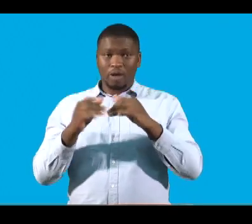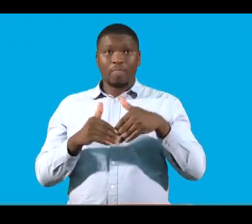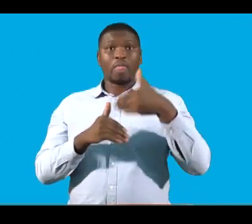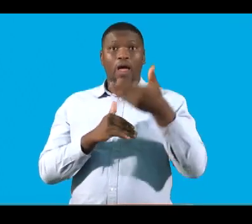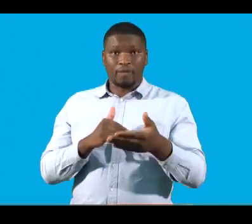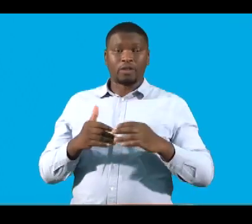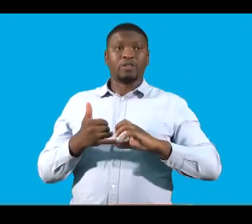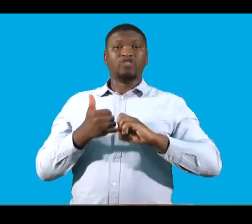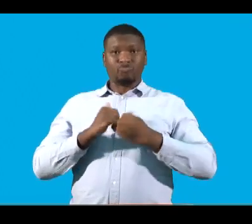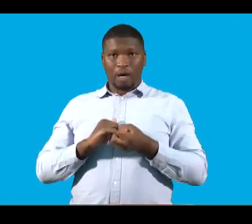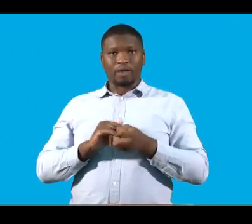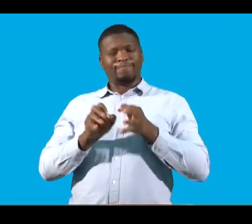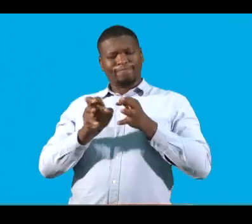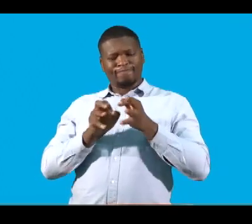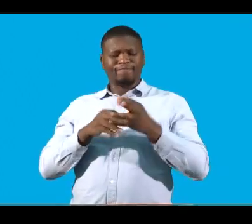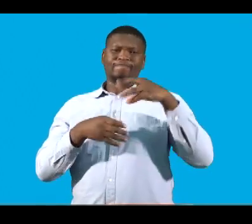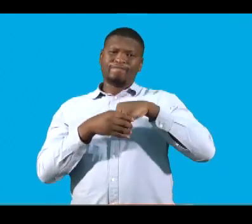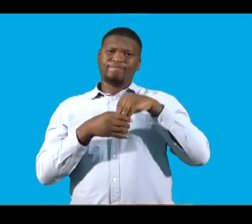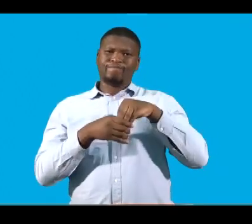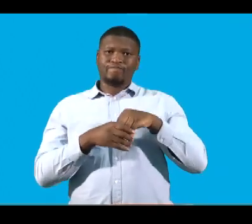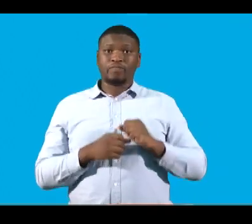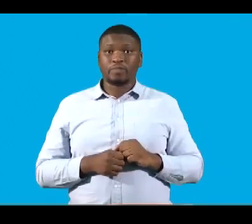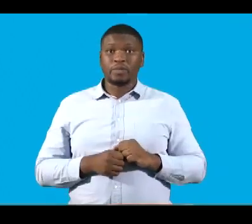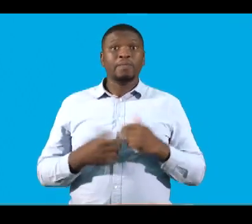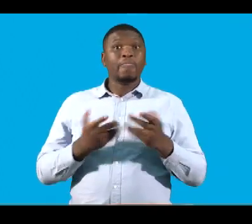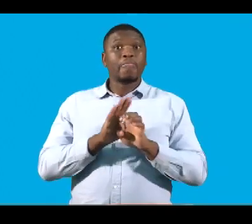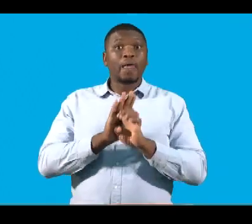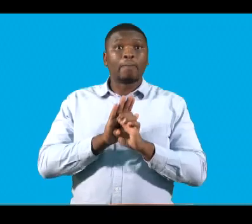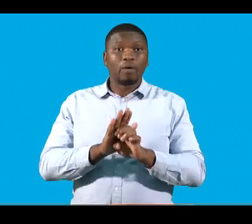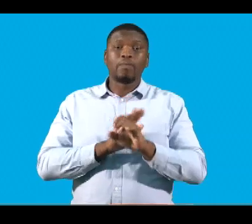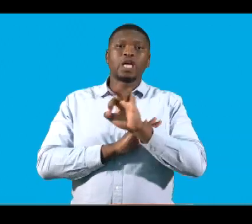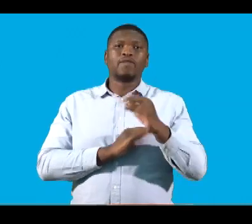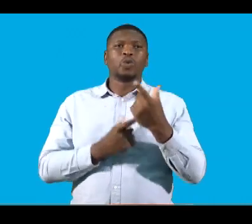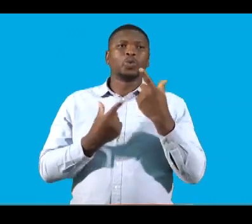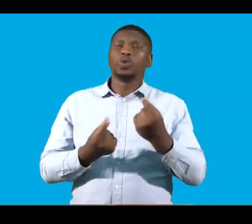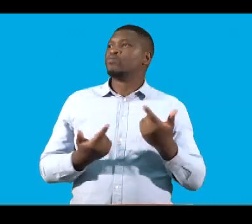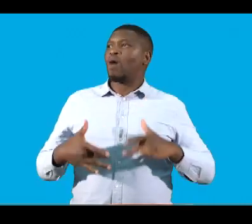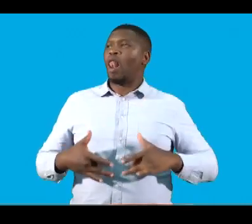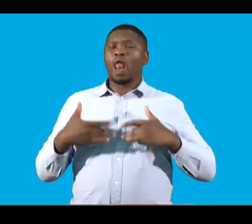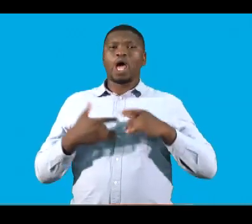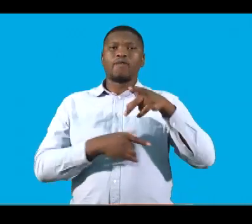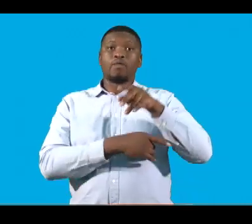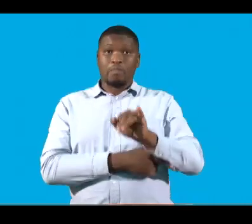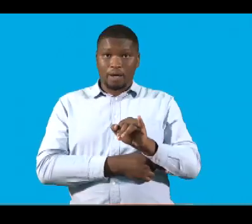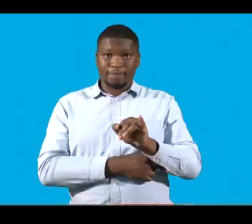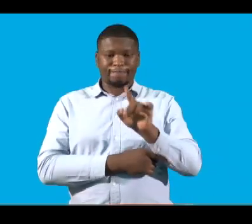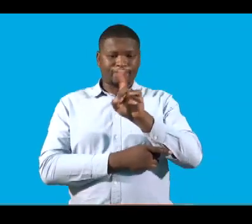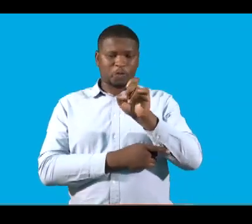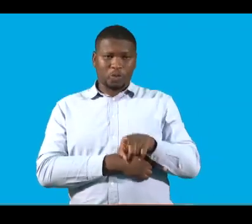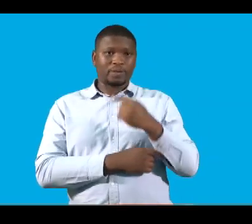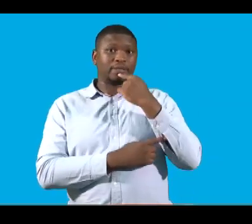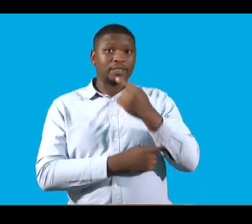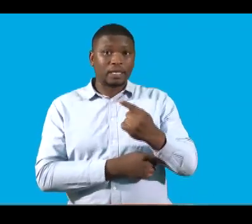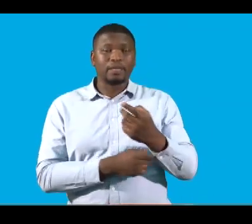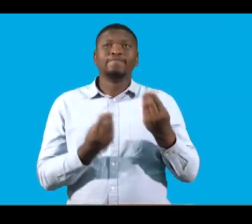appropriate to the topic and then contextualizing its relevancy. So if, for example, you are doing Life of